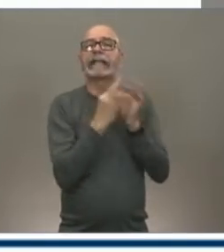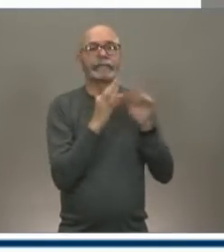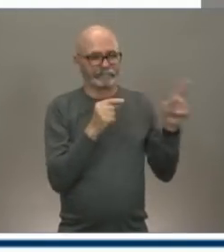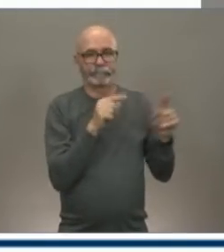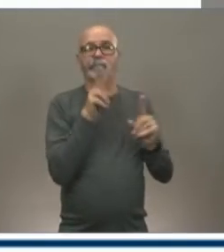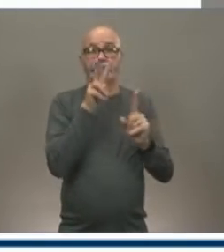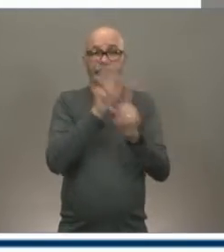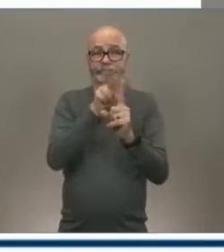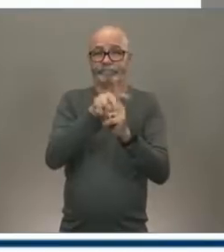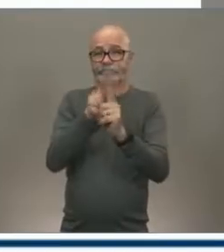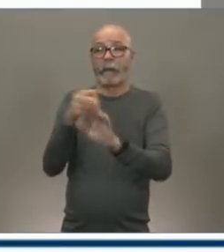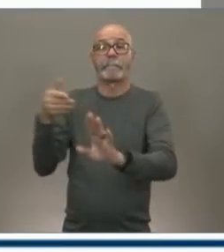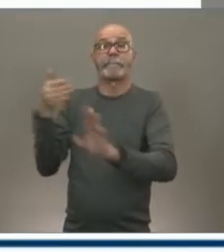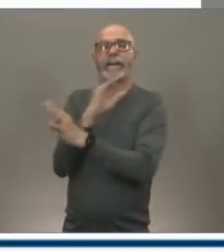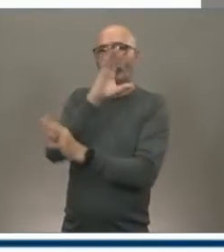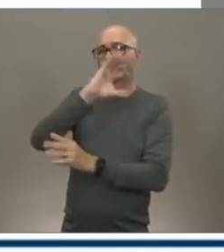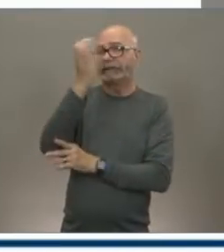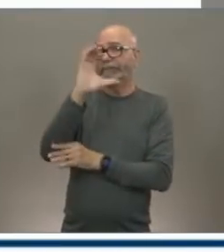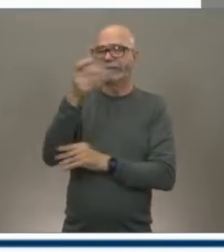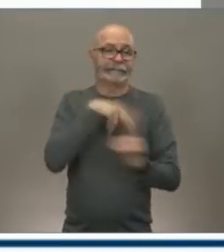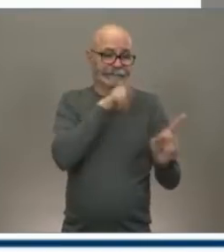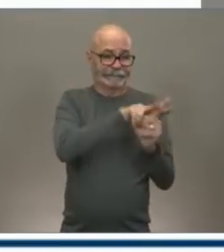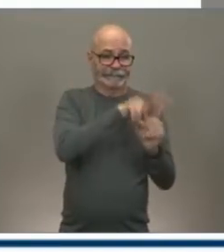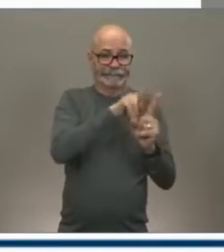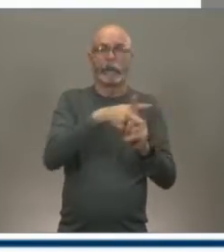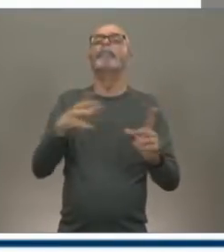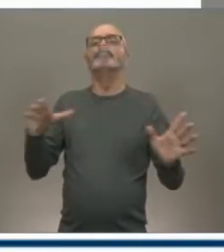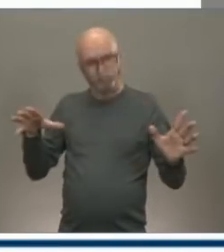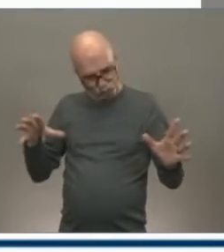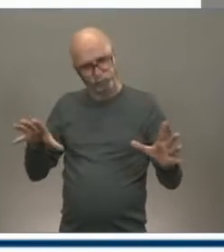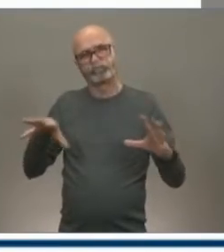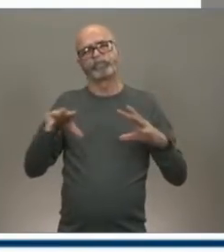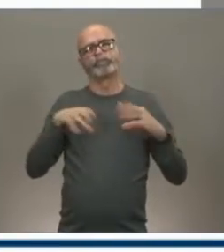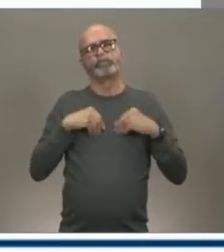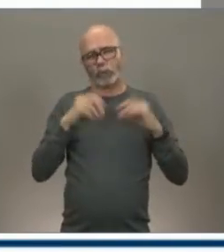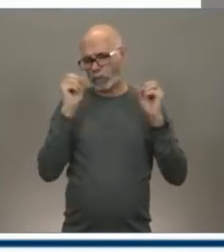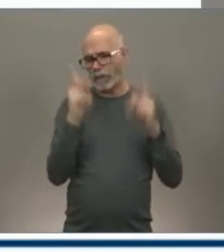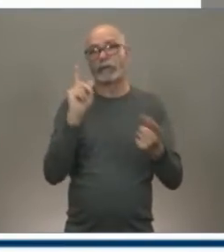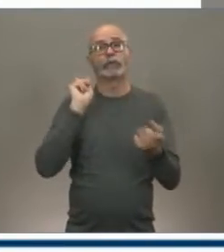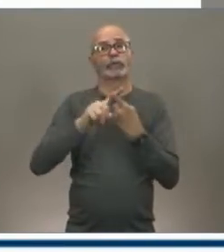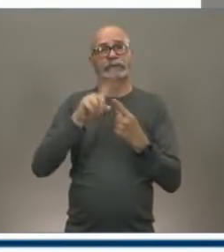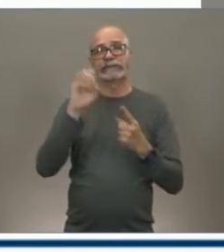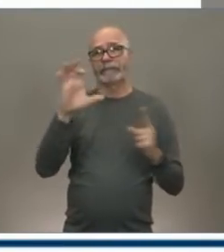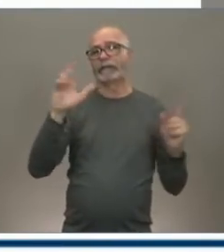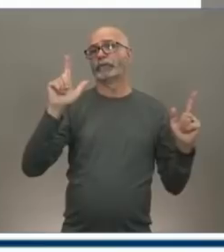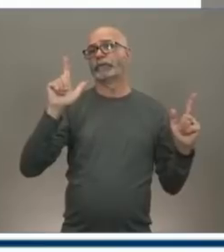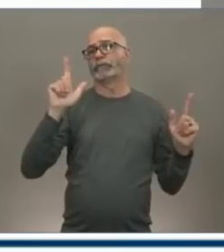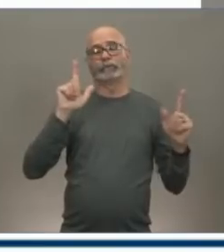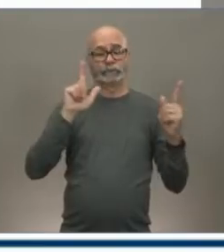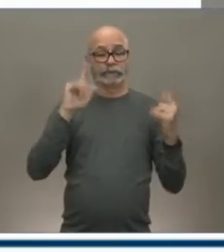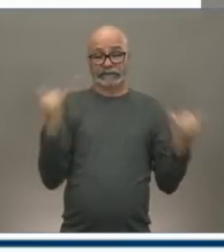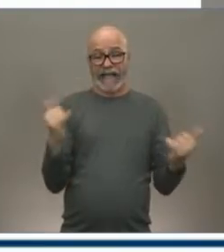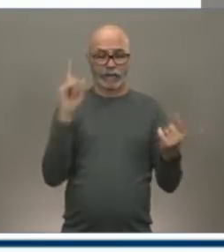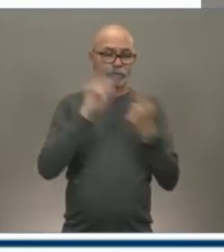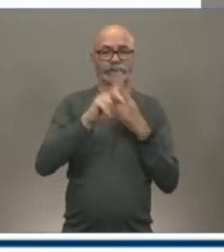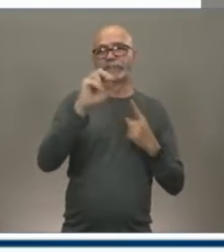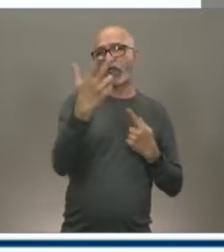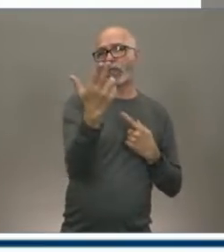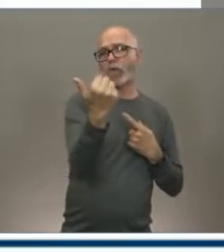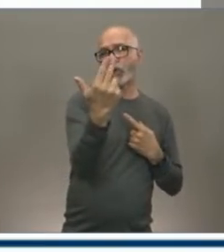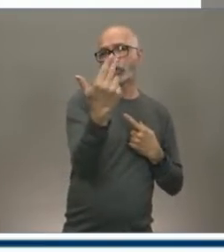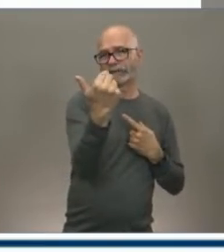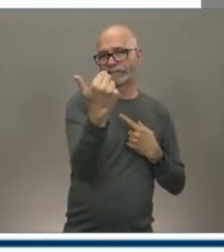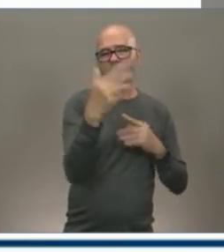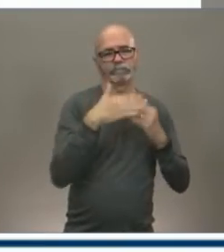we'll be taking appointments between now and December 13th, and then getting people appointments and beyond that. Our